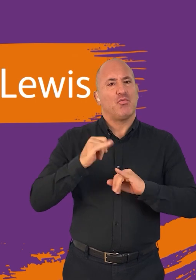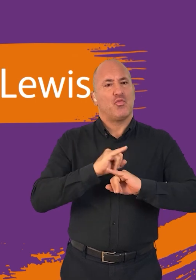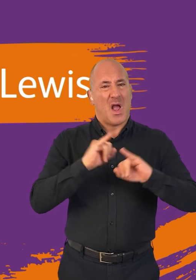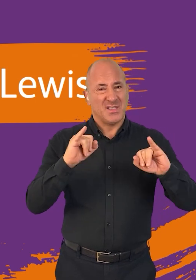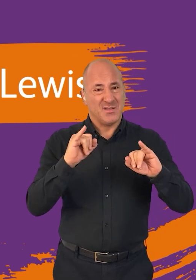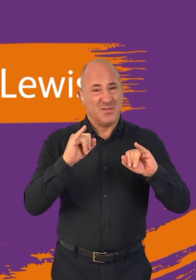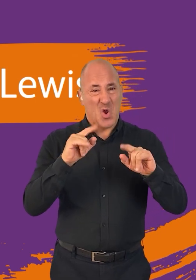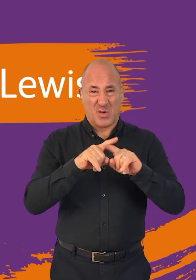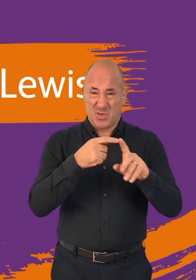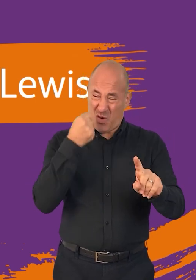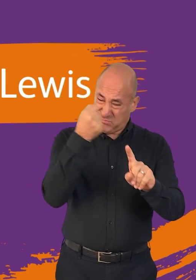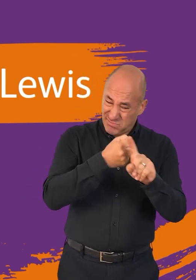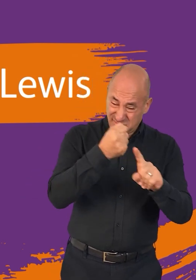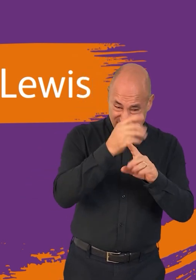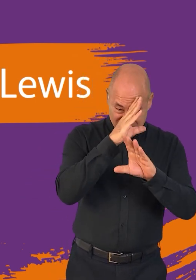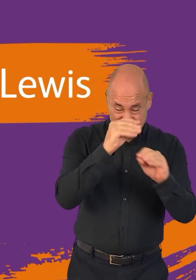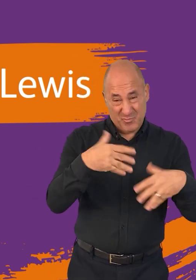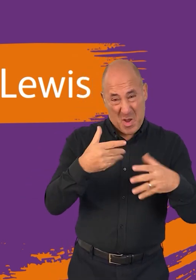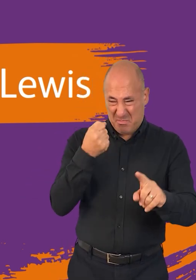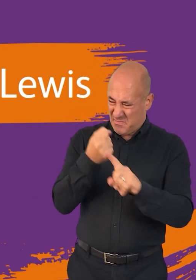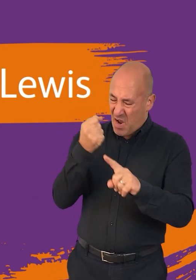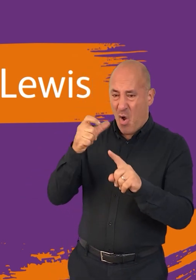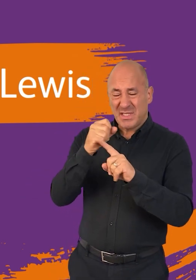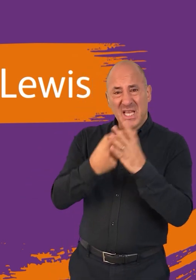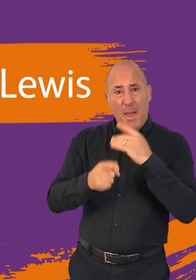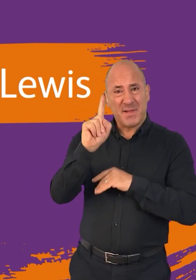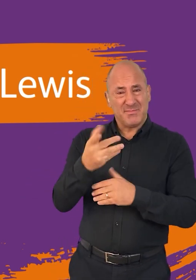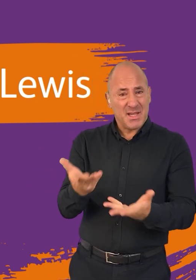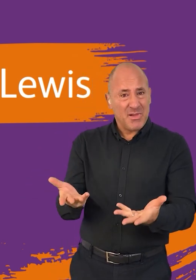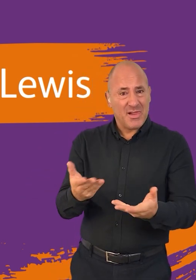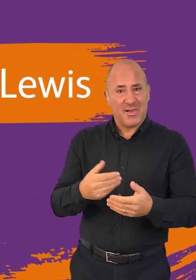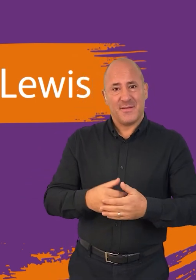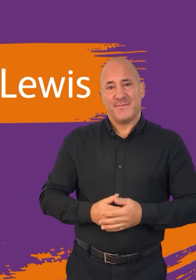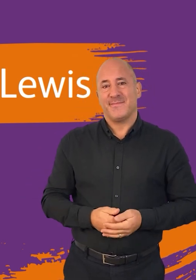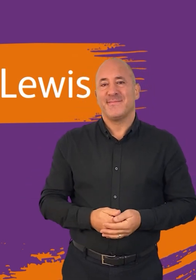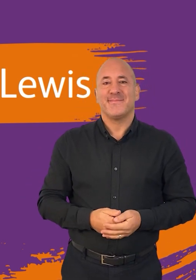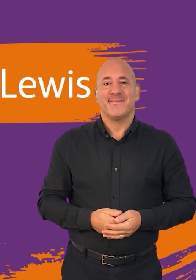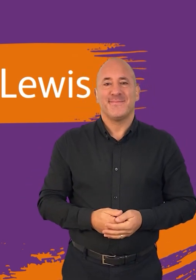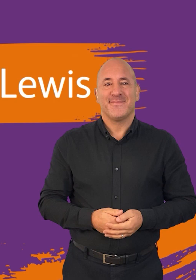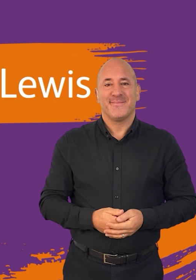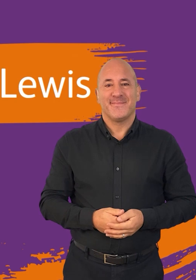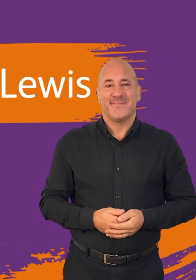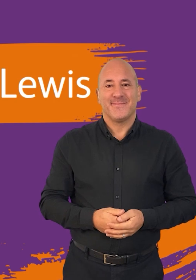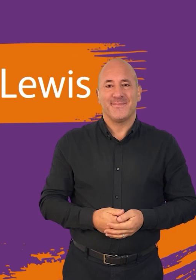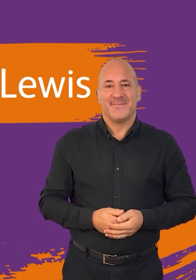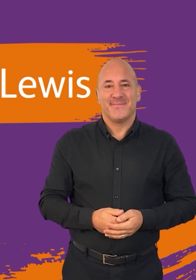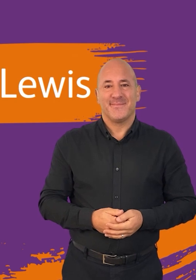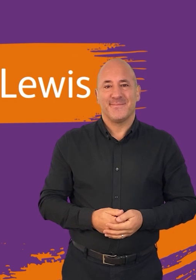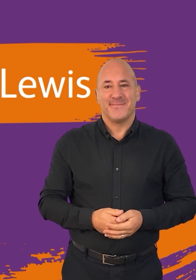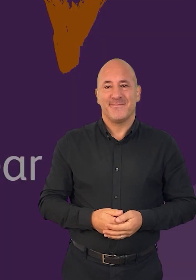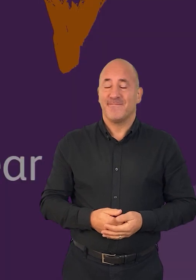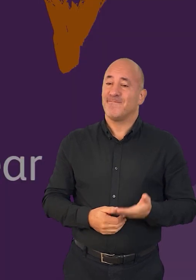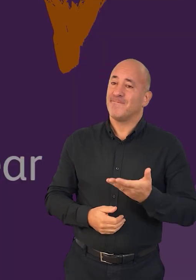on the cost of living crisis, including highlighting its impact on disabled people.